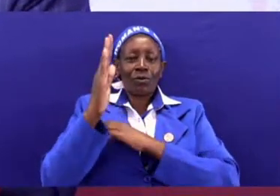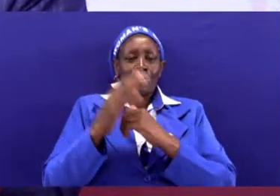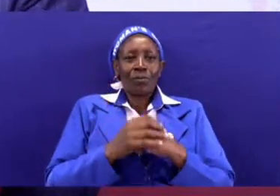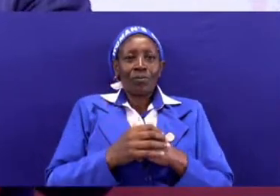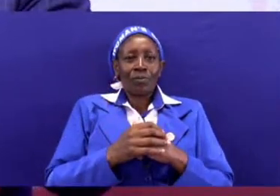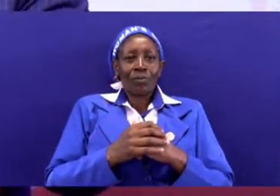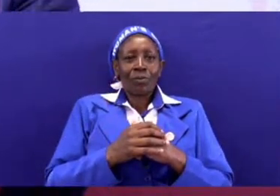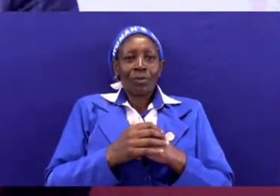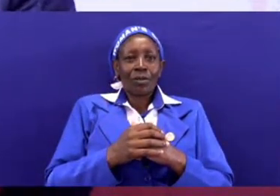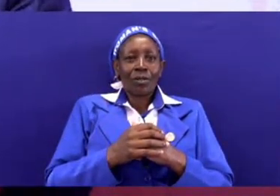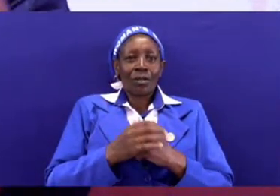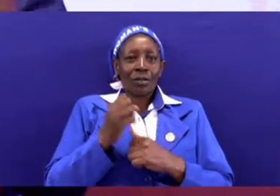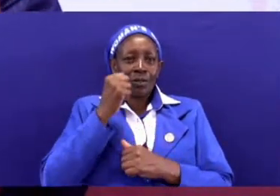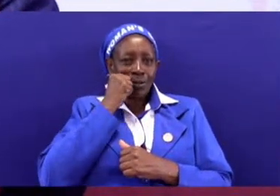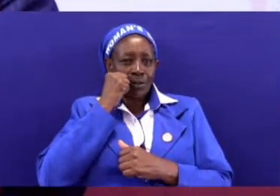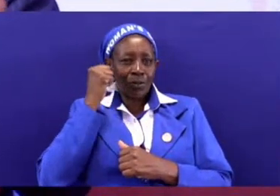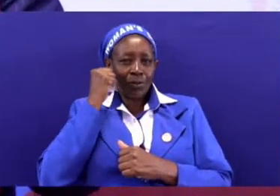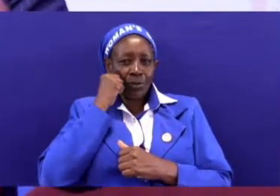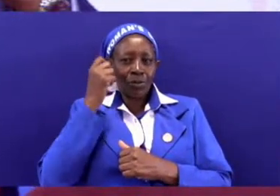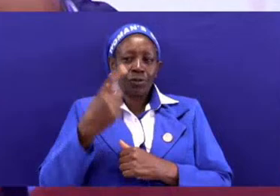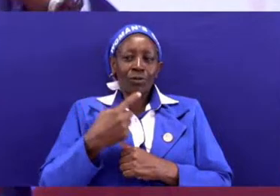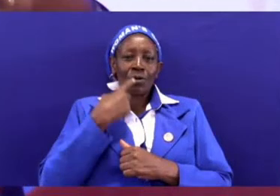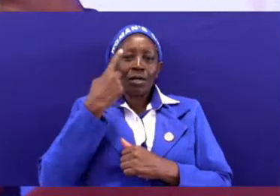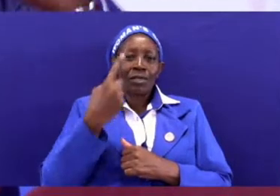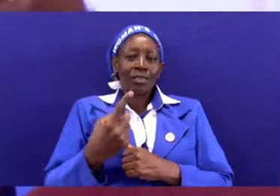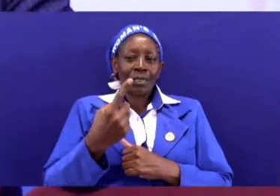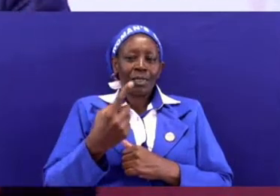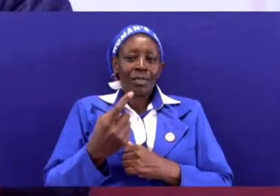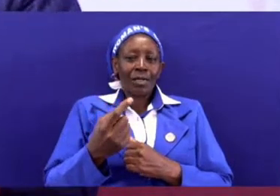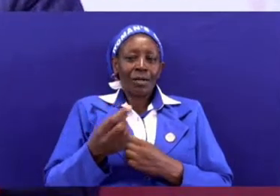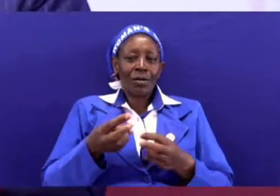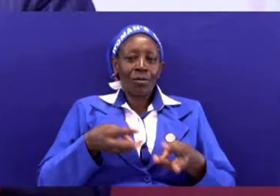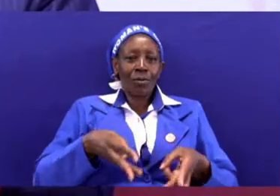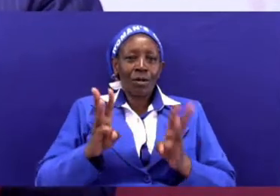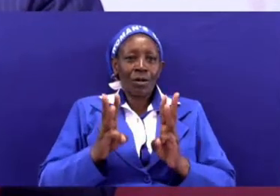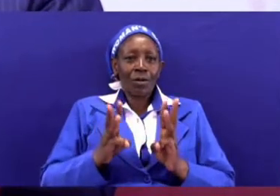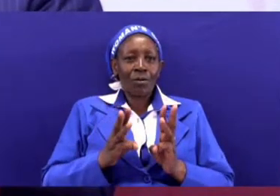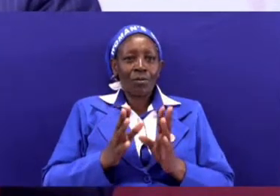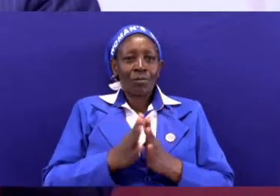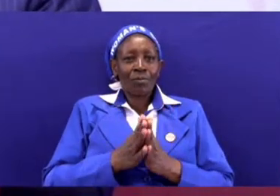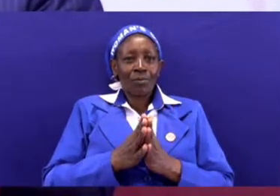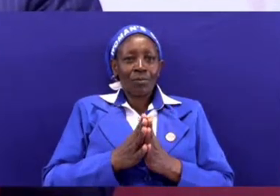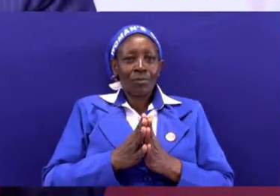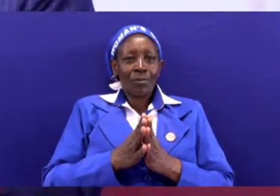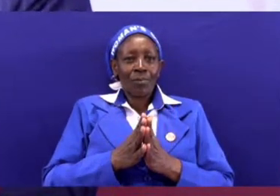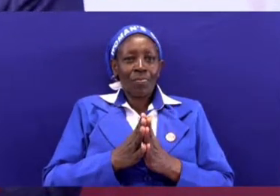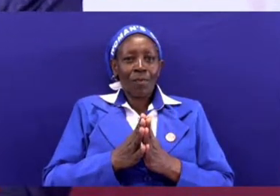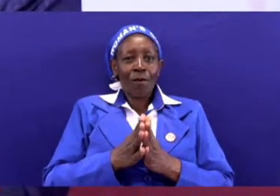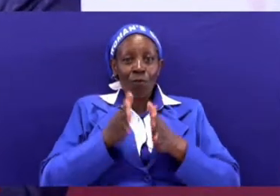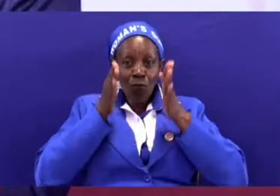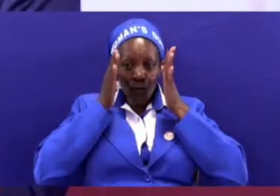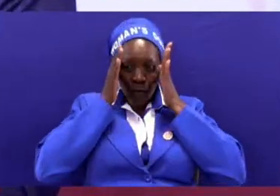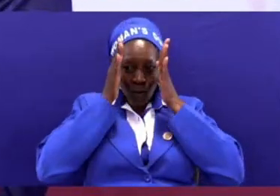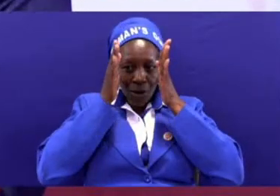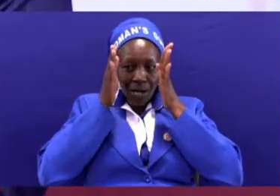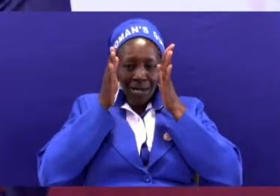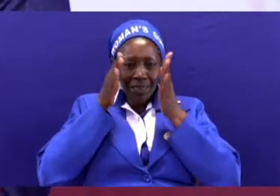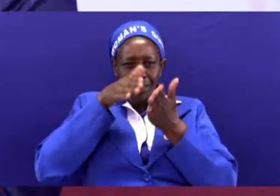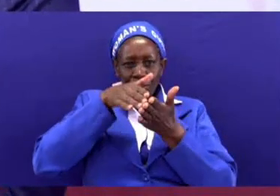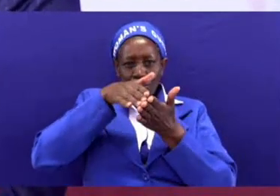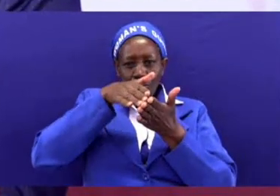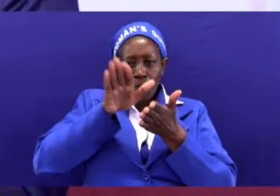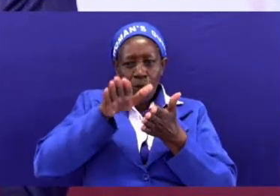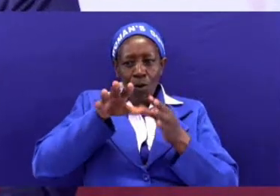way Joshua defines successful ministry or how we are to go about ministry, he focuses more on